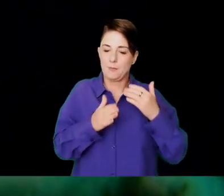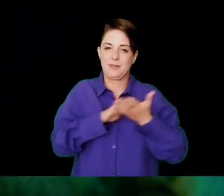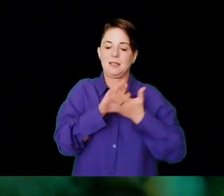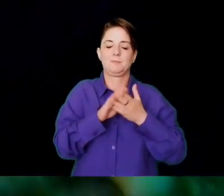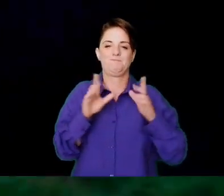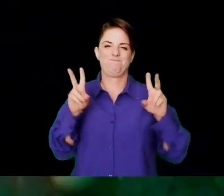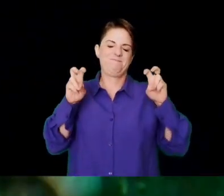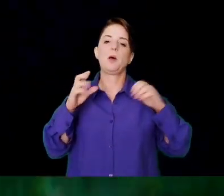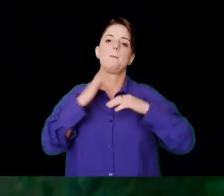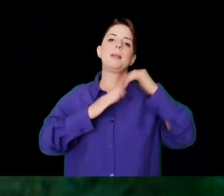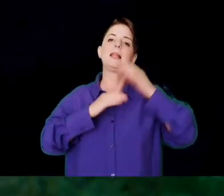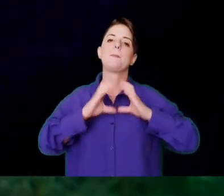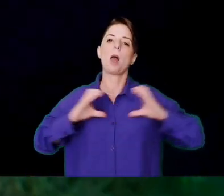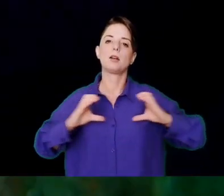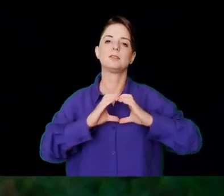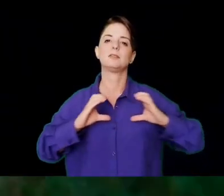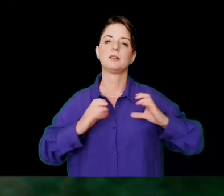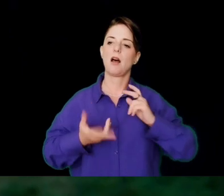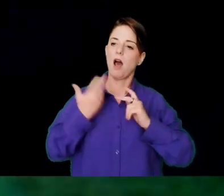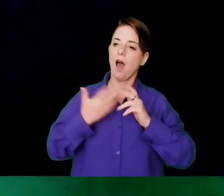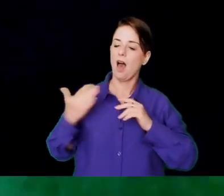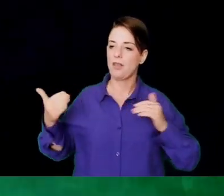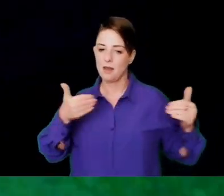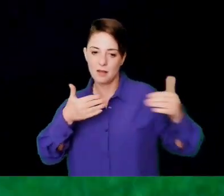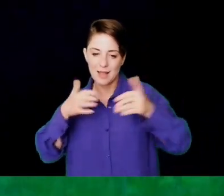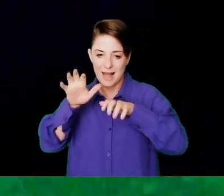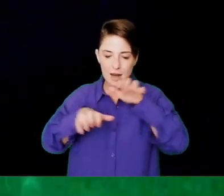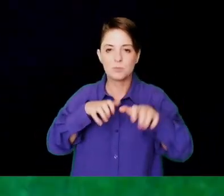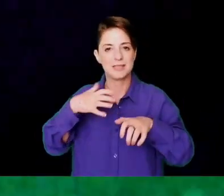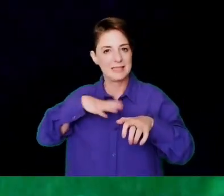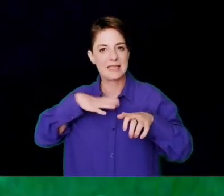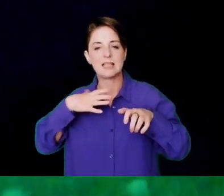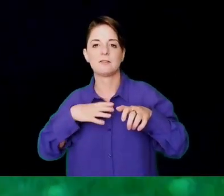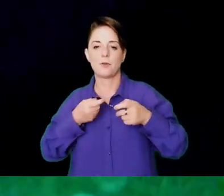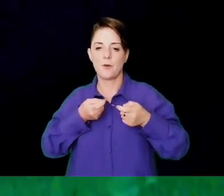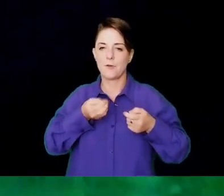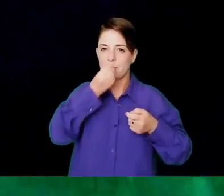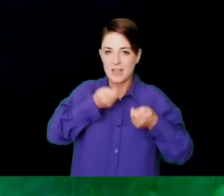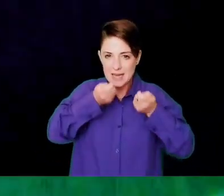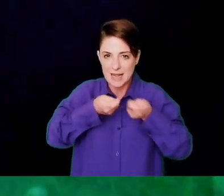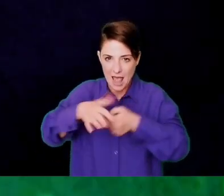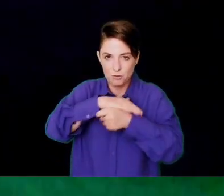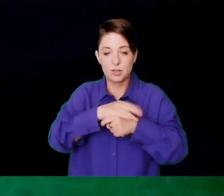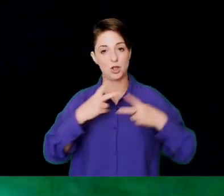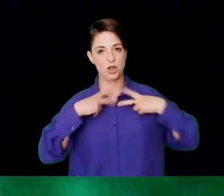those building blocks that the other animals need. They provide important feeding areas and nursery areas.